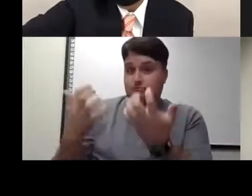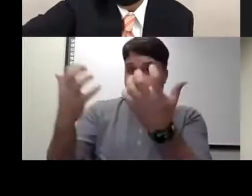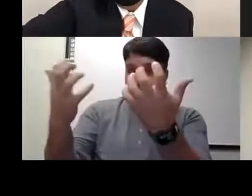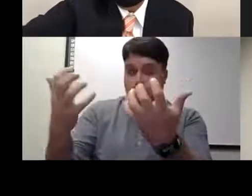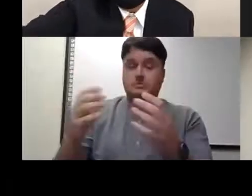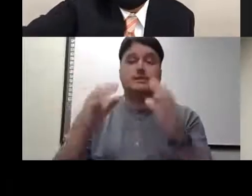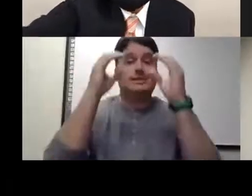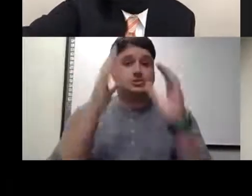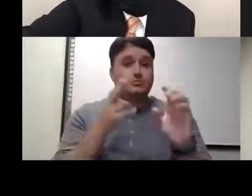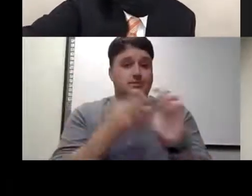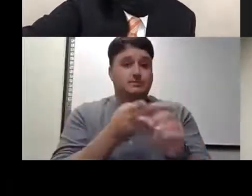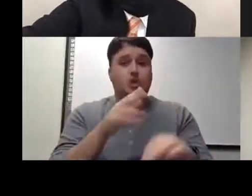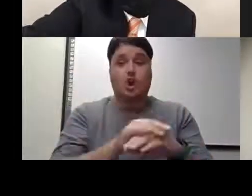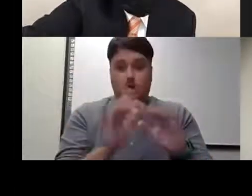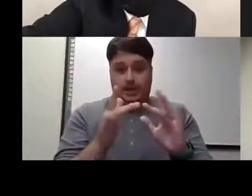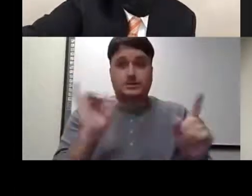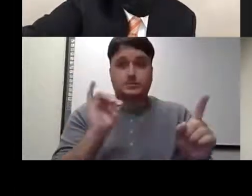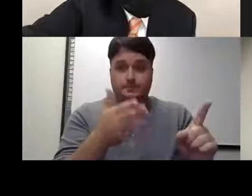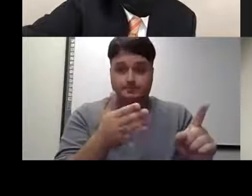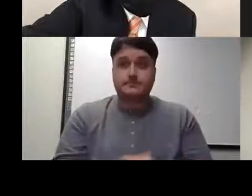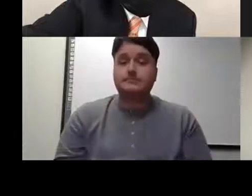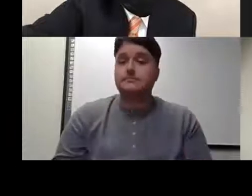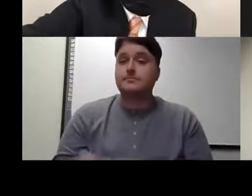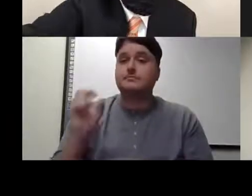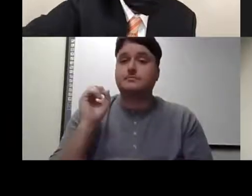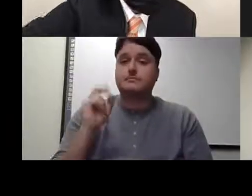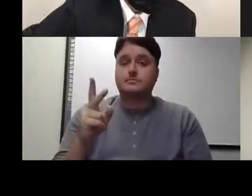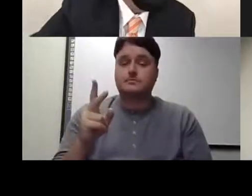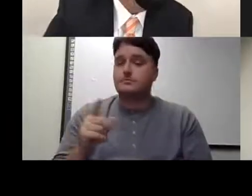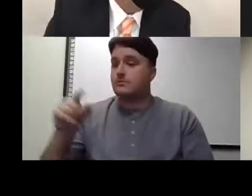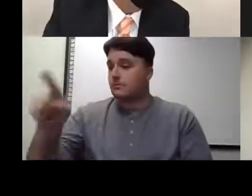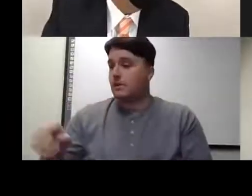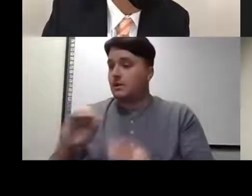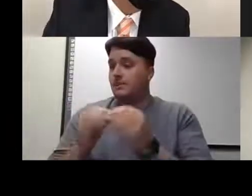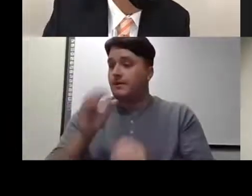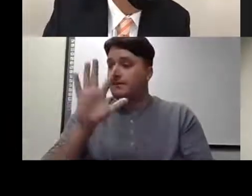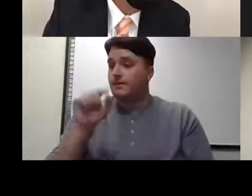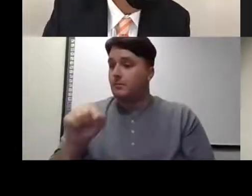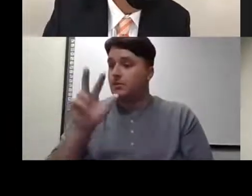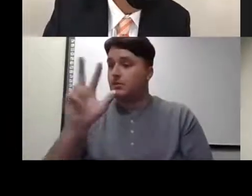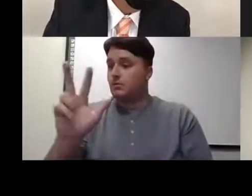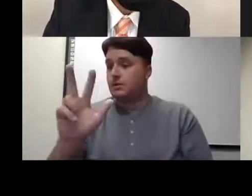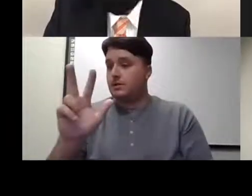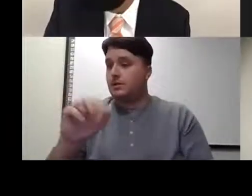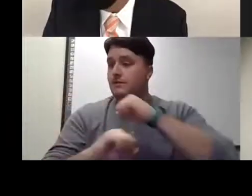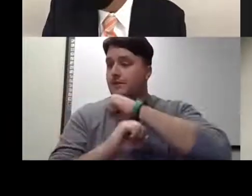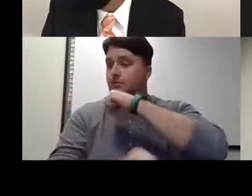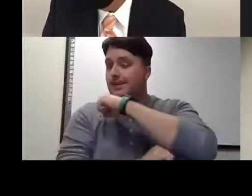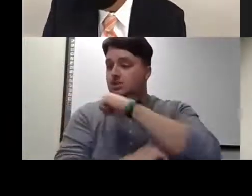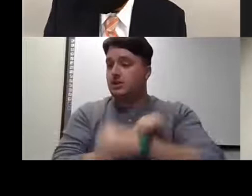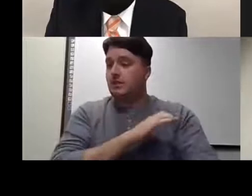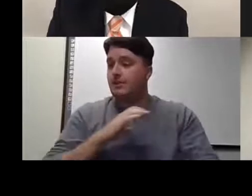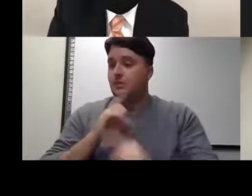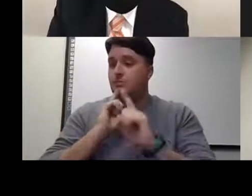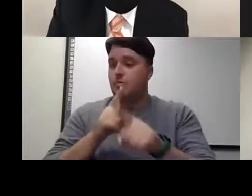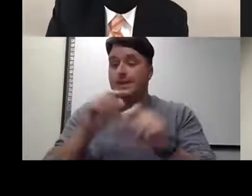participants online. Okay, so item 5.3 is foundation and committee reports. Does anybody have anything they would